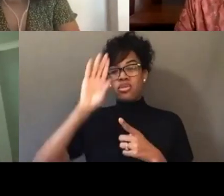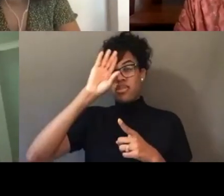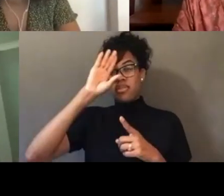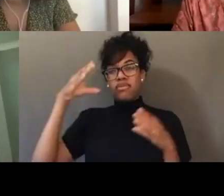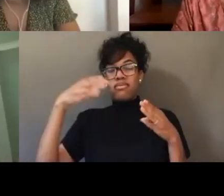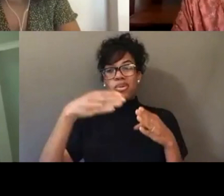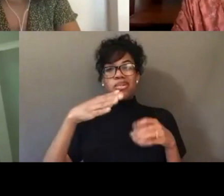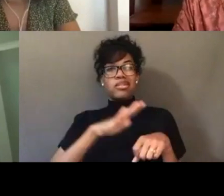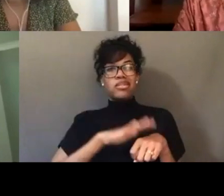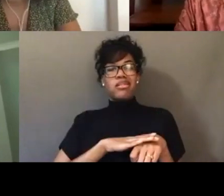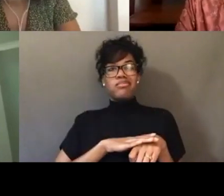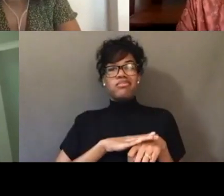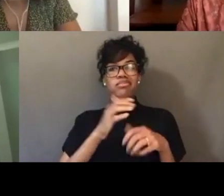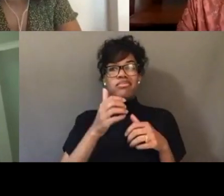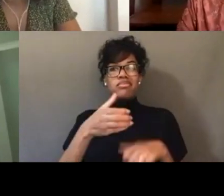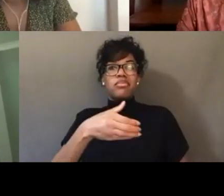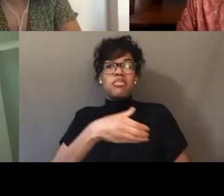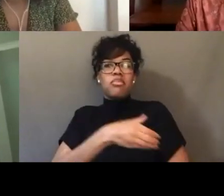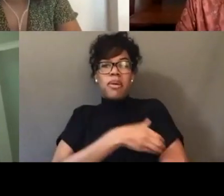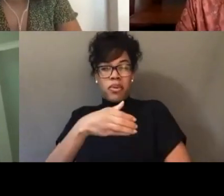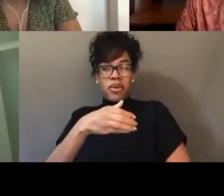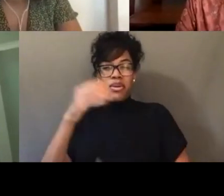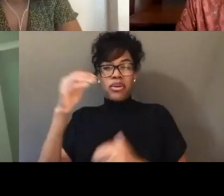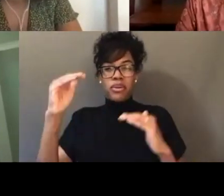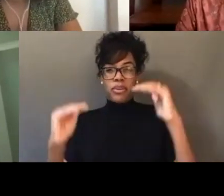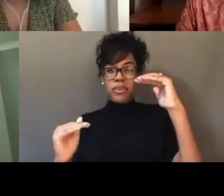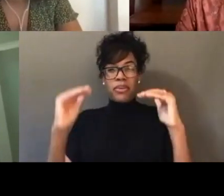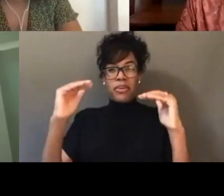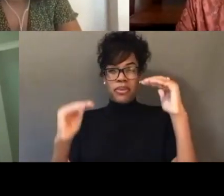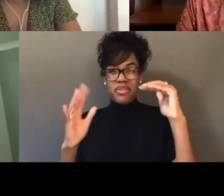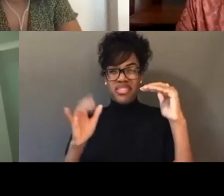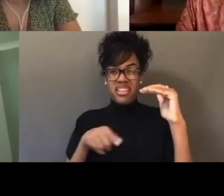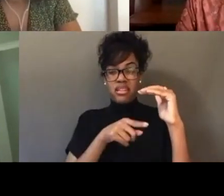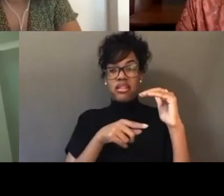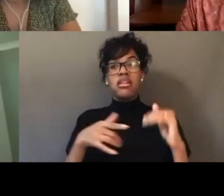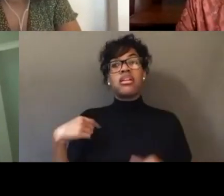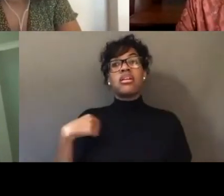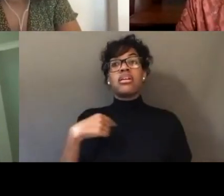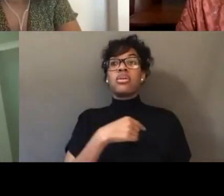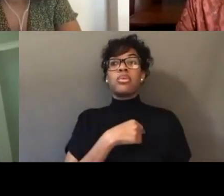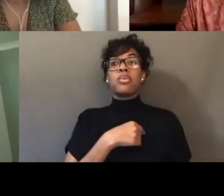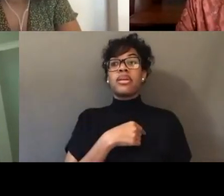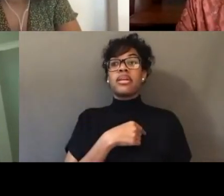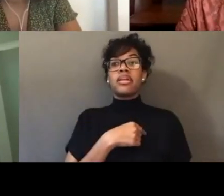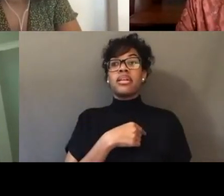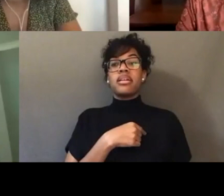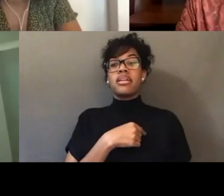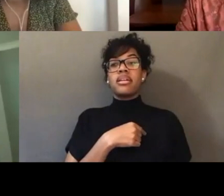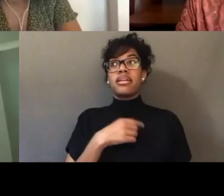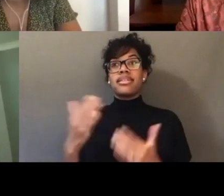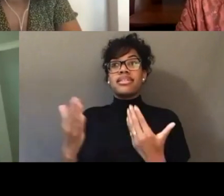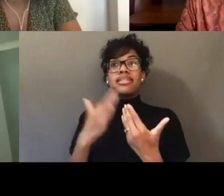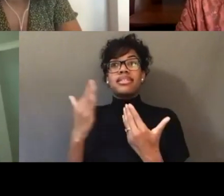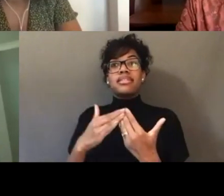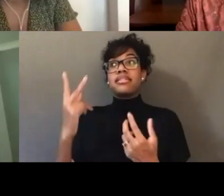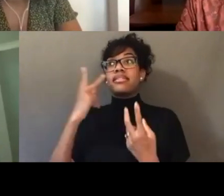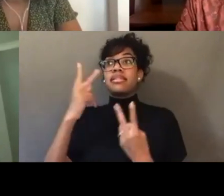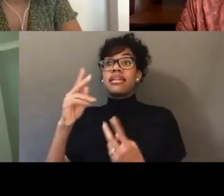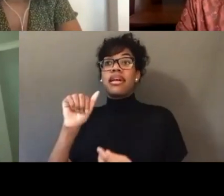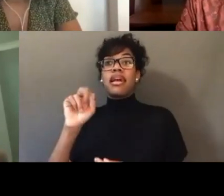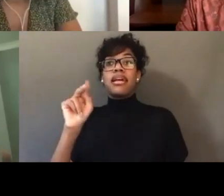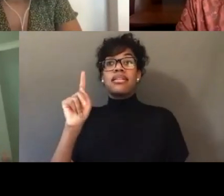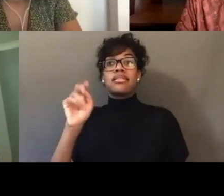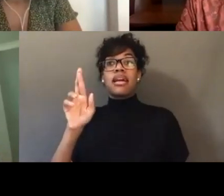that, you know, we can find ourselves mistakenly calling anti-racist education the kind of education that